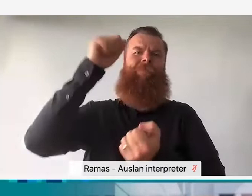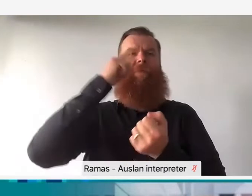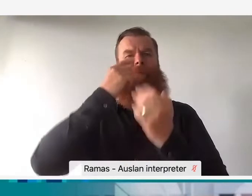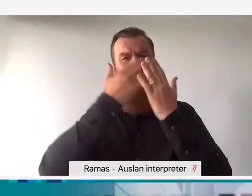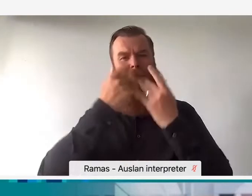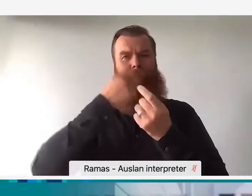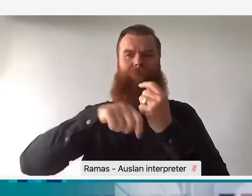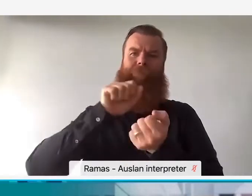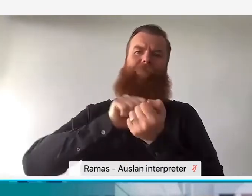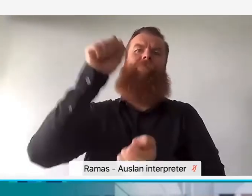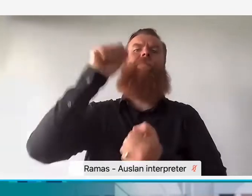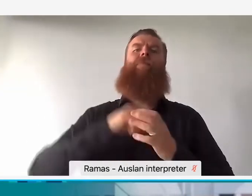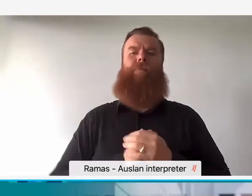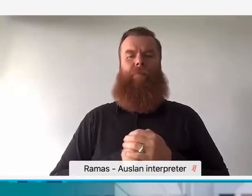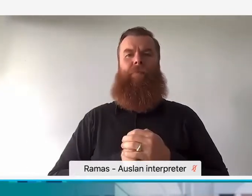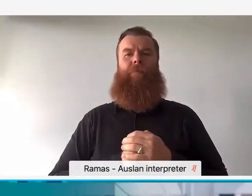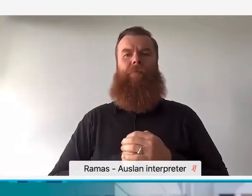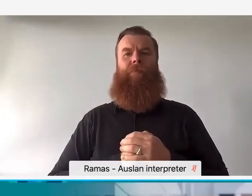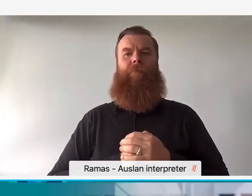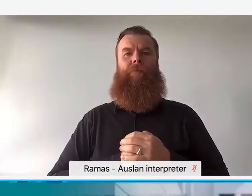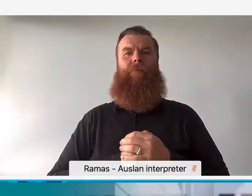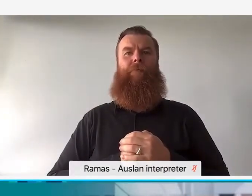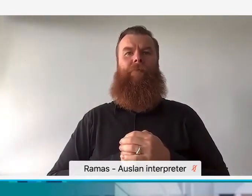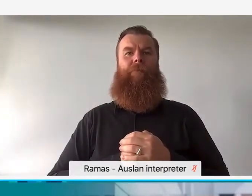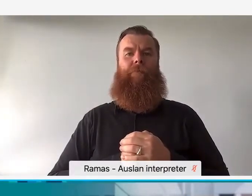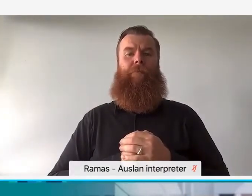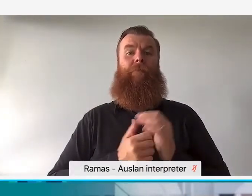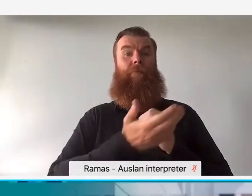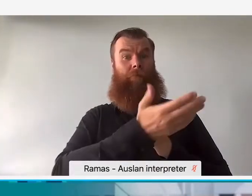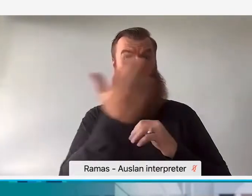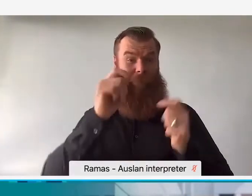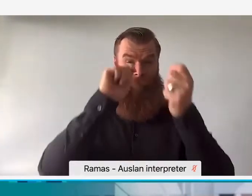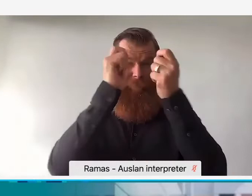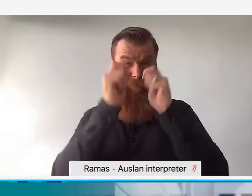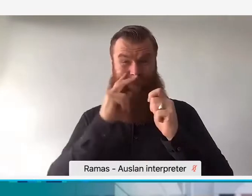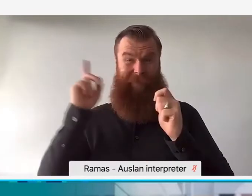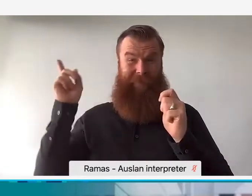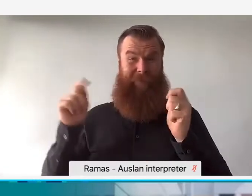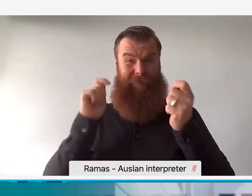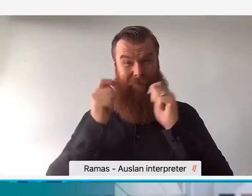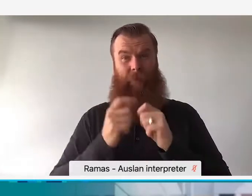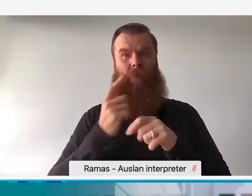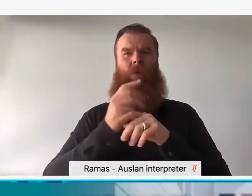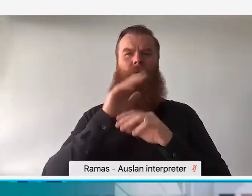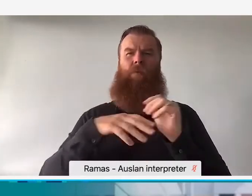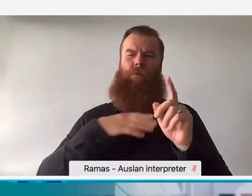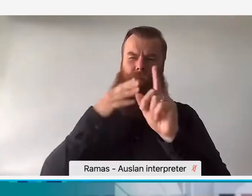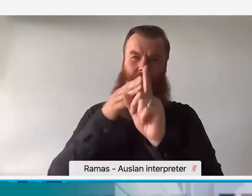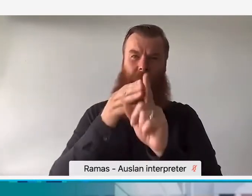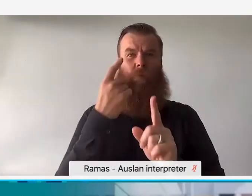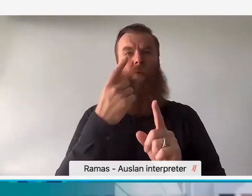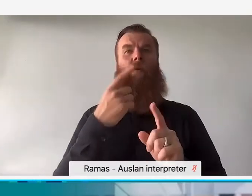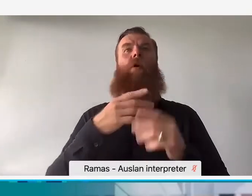So as part of these reforms, there is a smaller measure that I want to draw your attention to that is open and available for aged